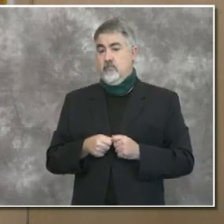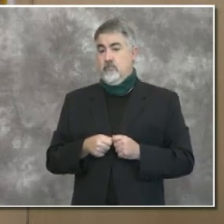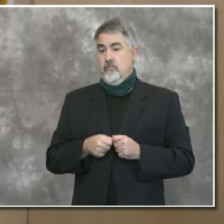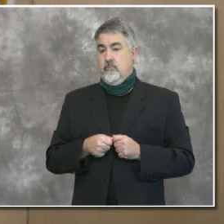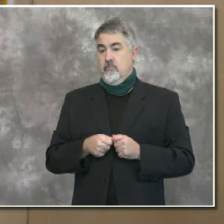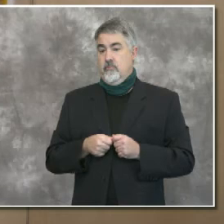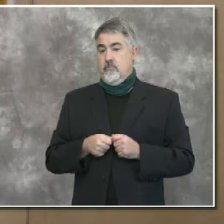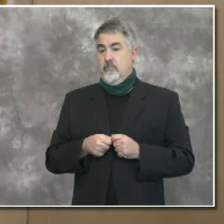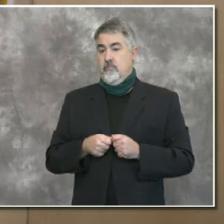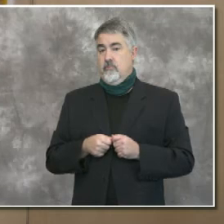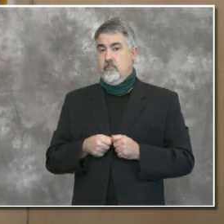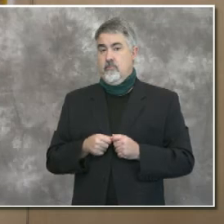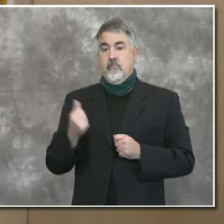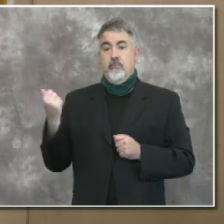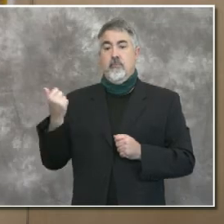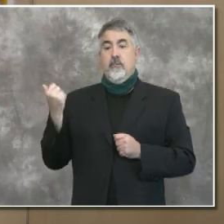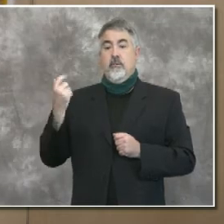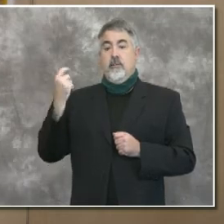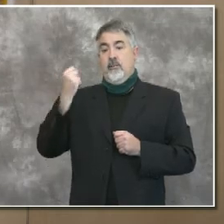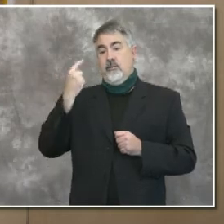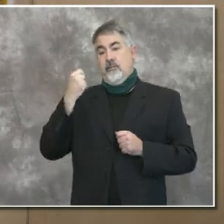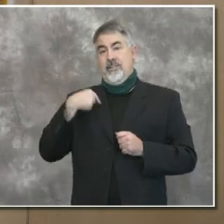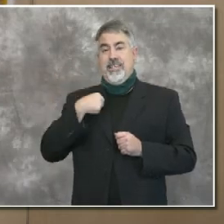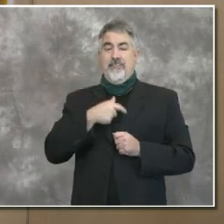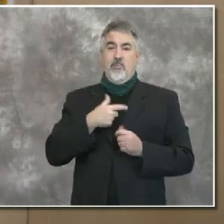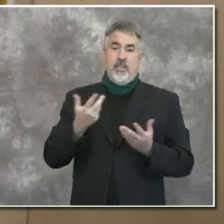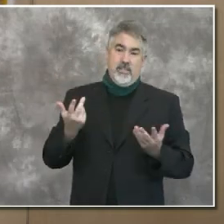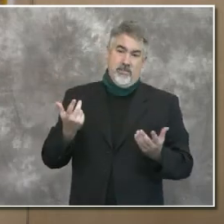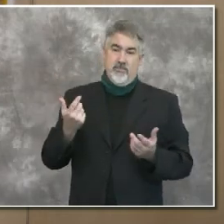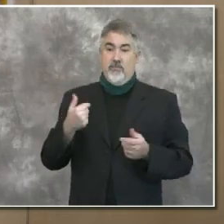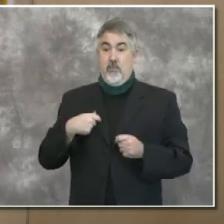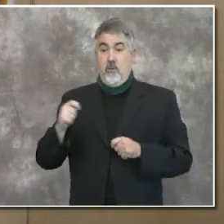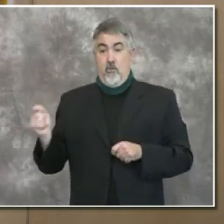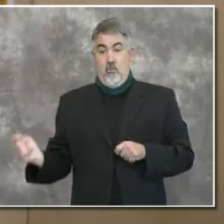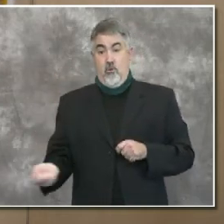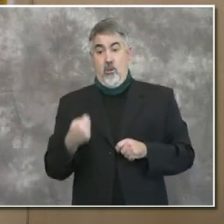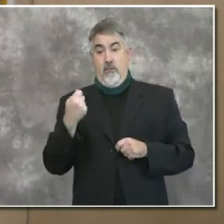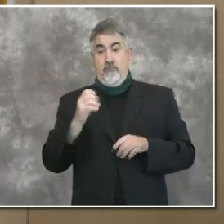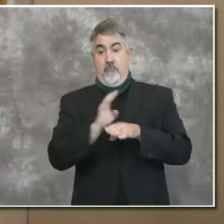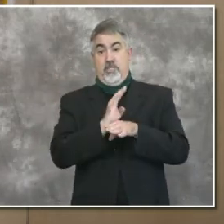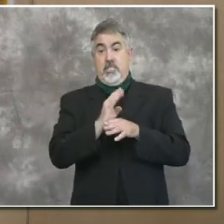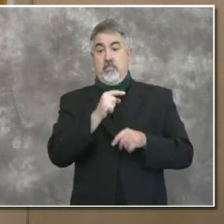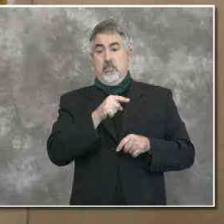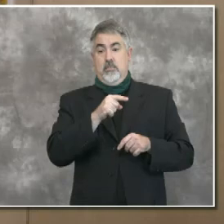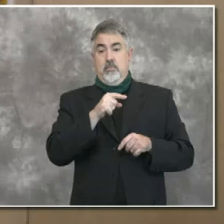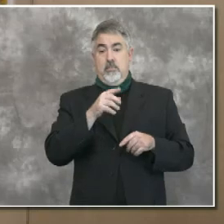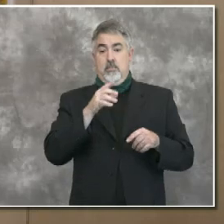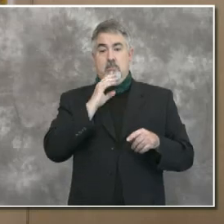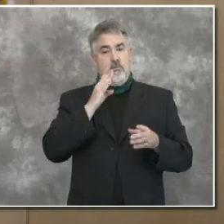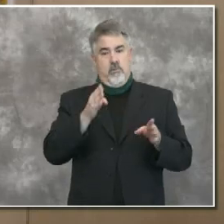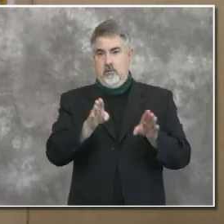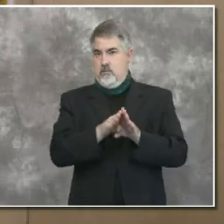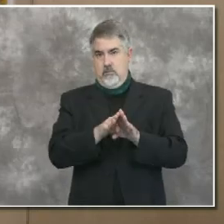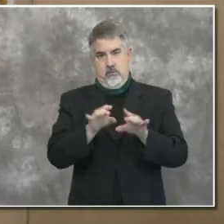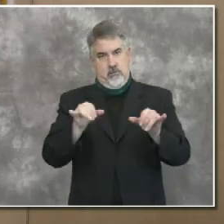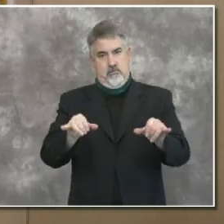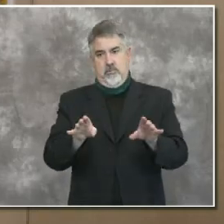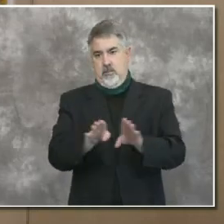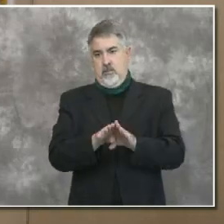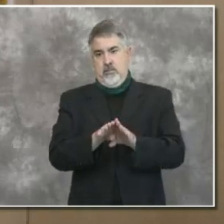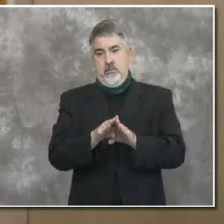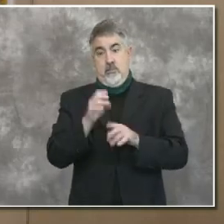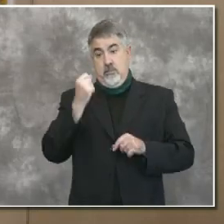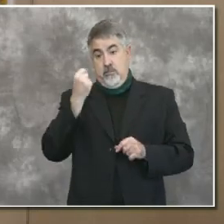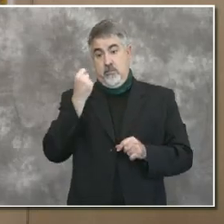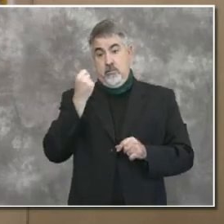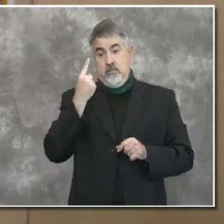if we treated the golf courses as a business, they would be closed. So we have chosen to treat